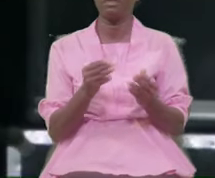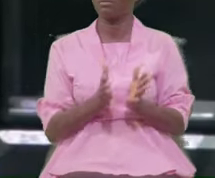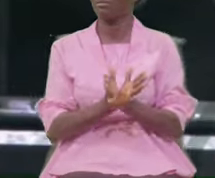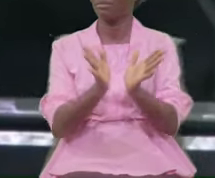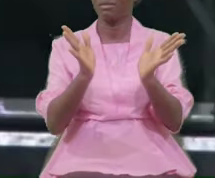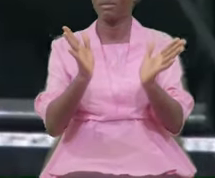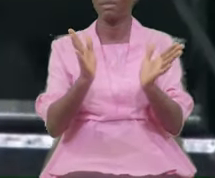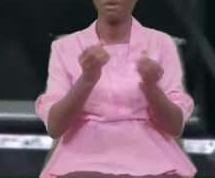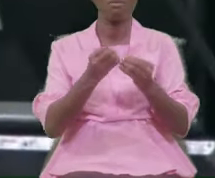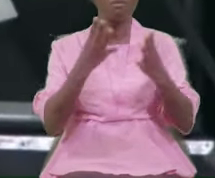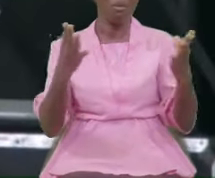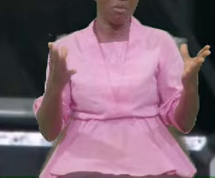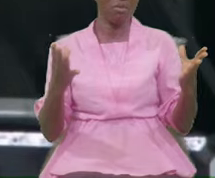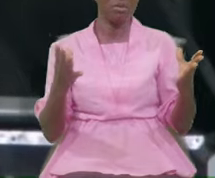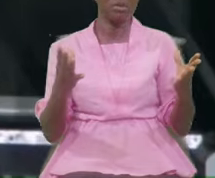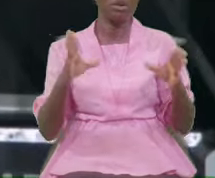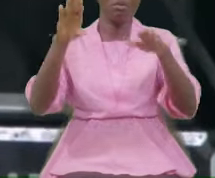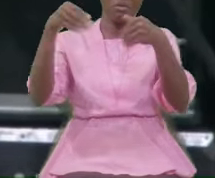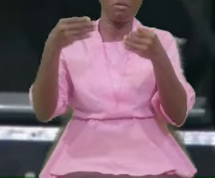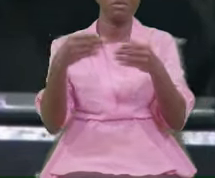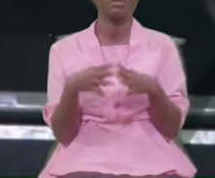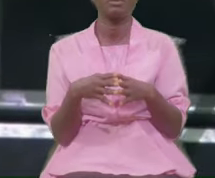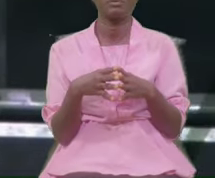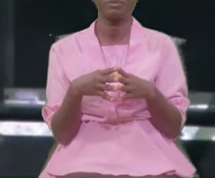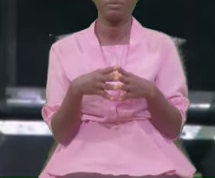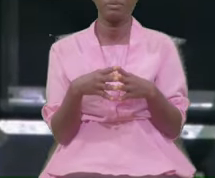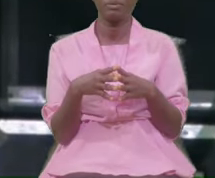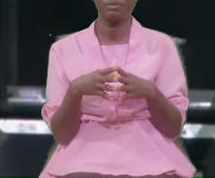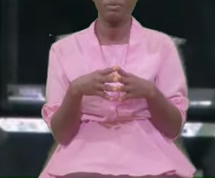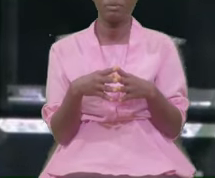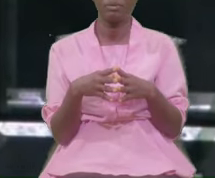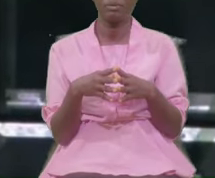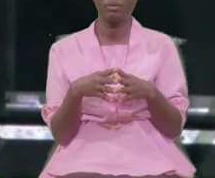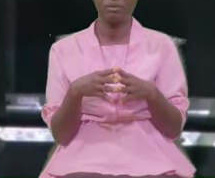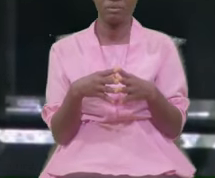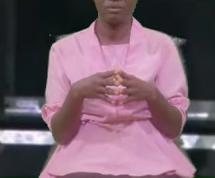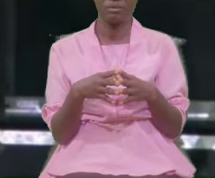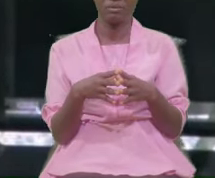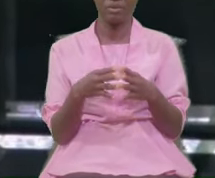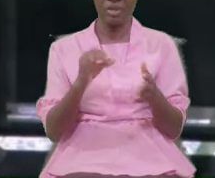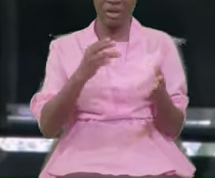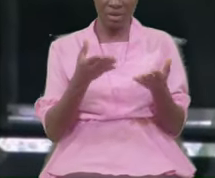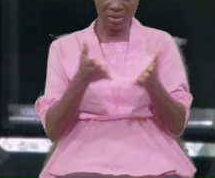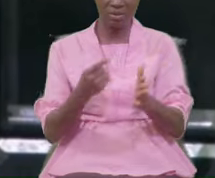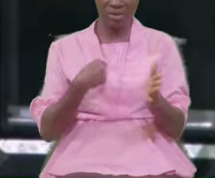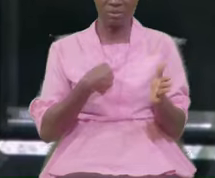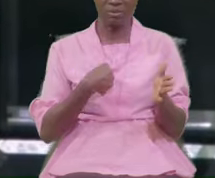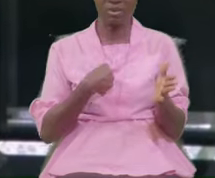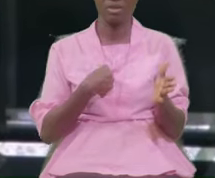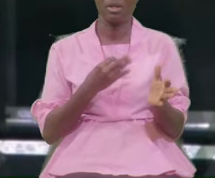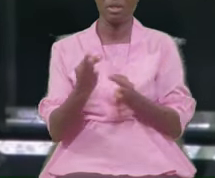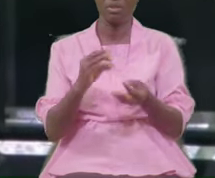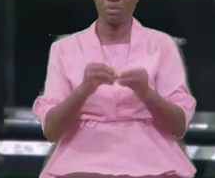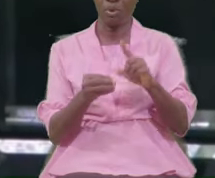provision Diyos makab sa panalangin sa Diyos let me take you to number one Dal mo sa the gracious